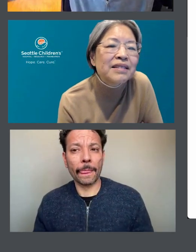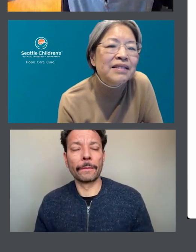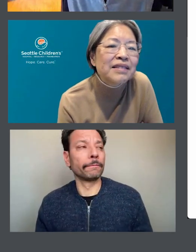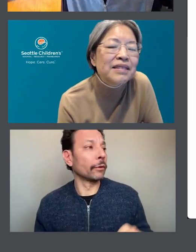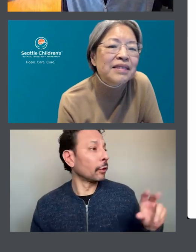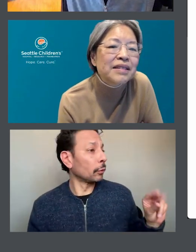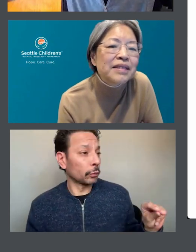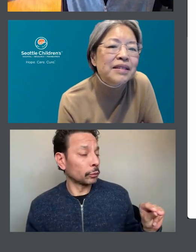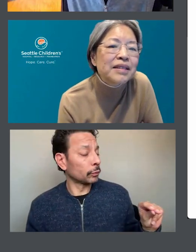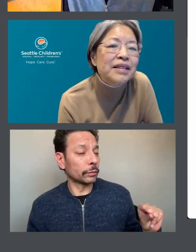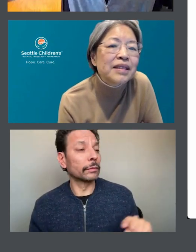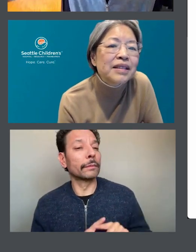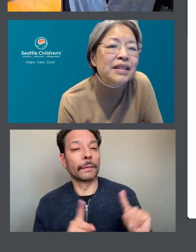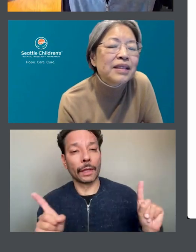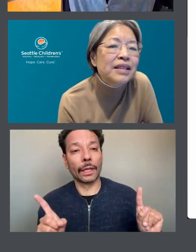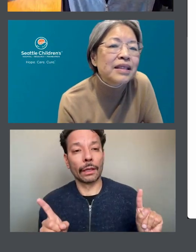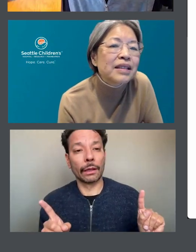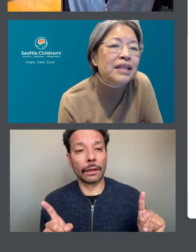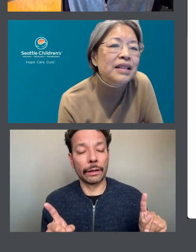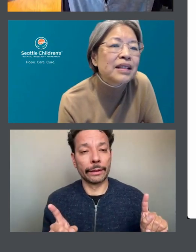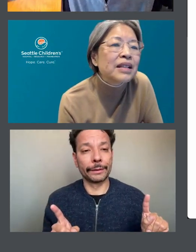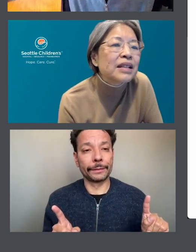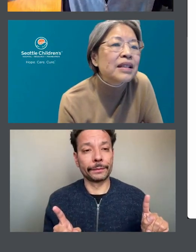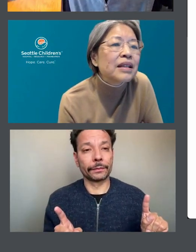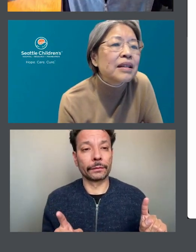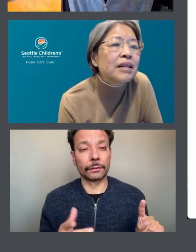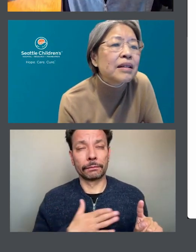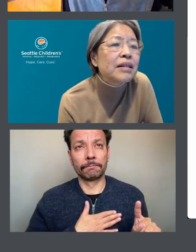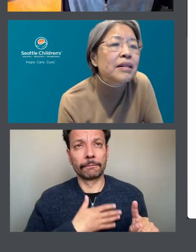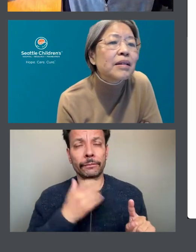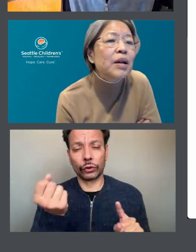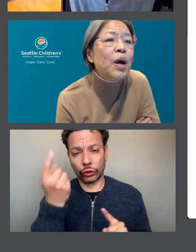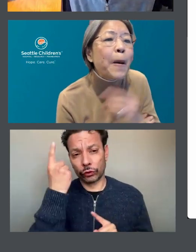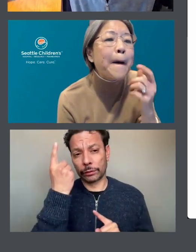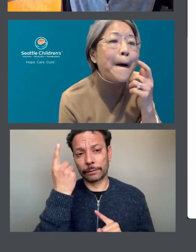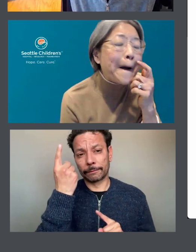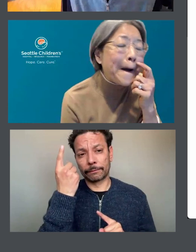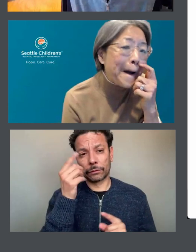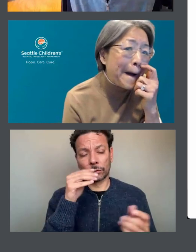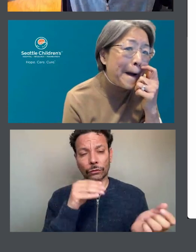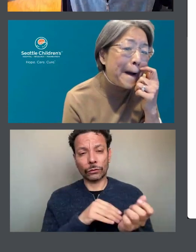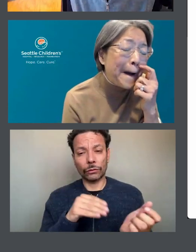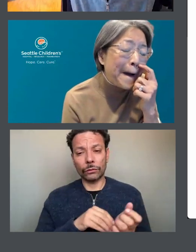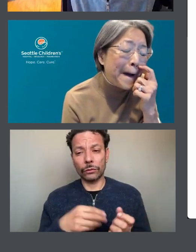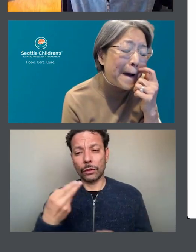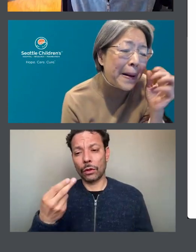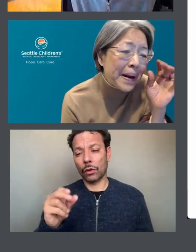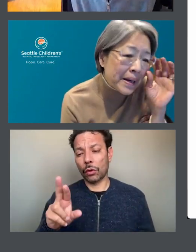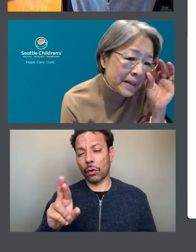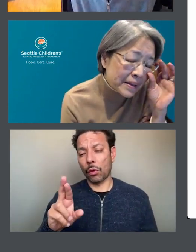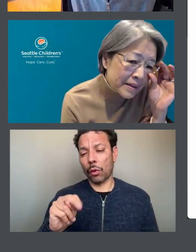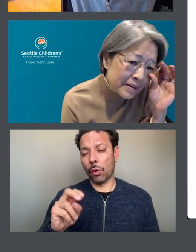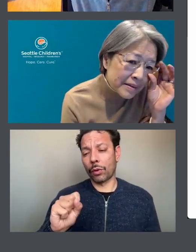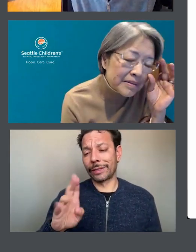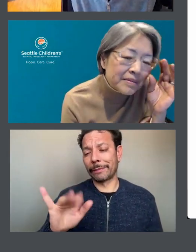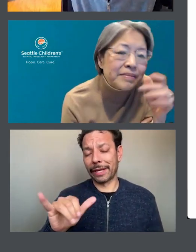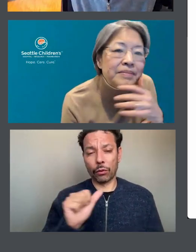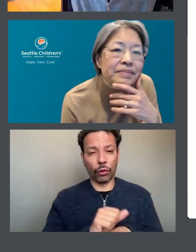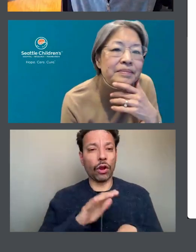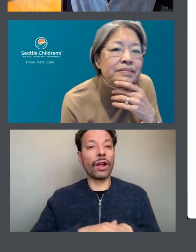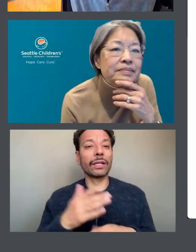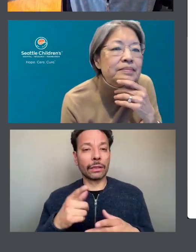No, but it's my understanding that Dr. Hornsby is working on something